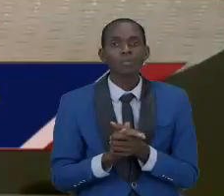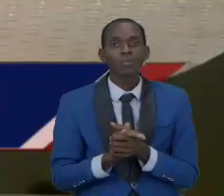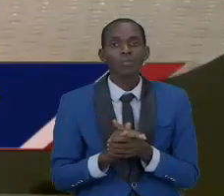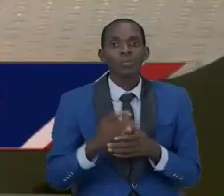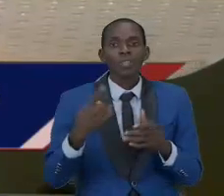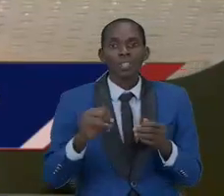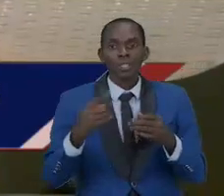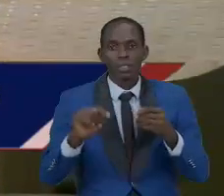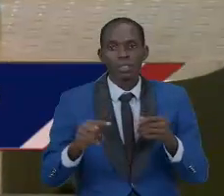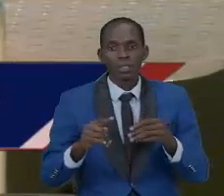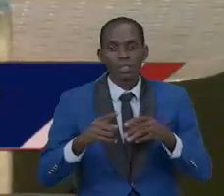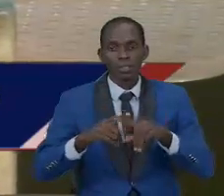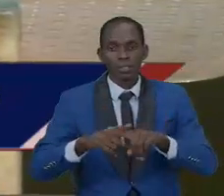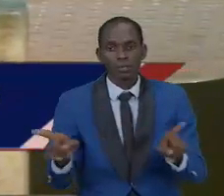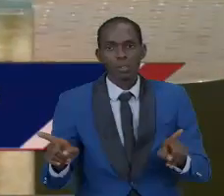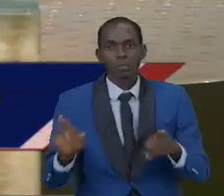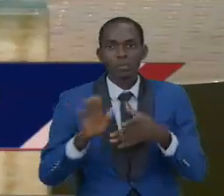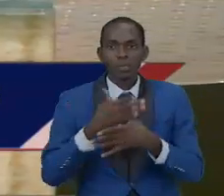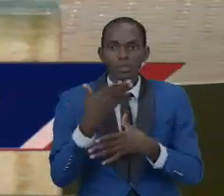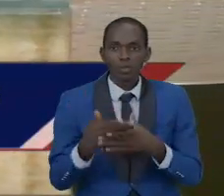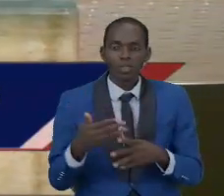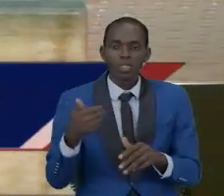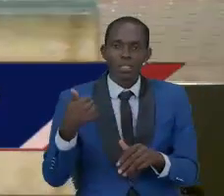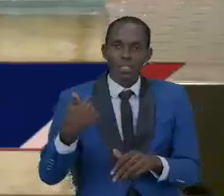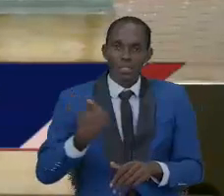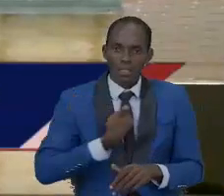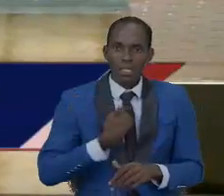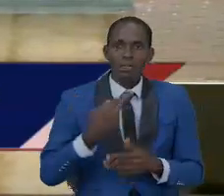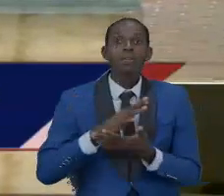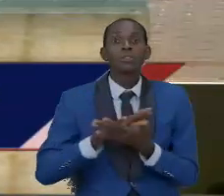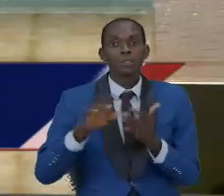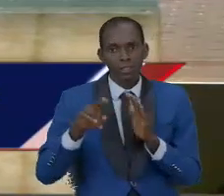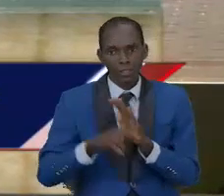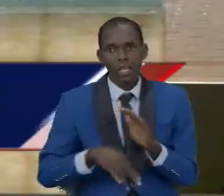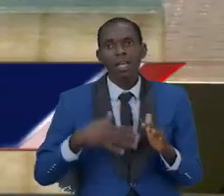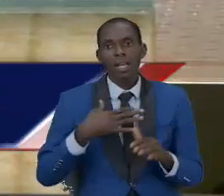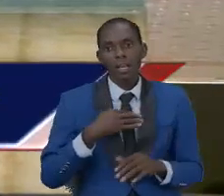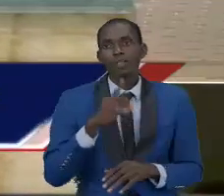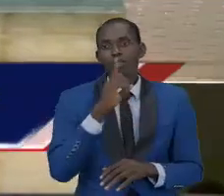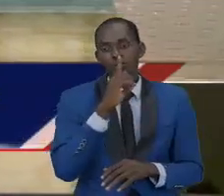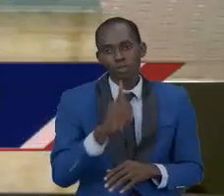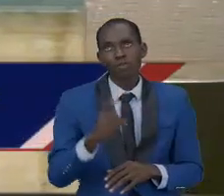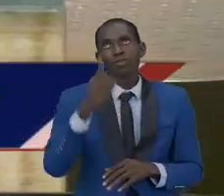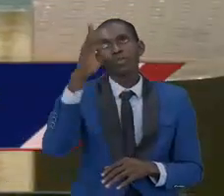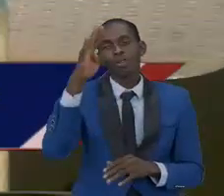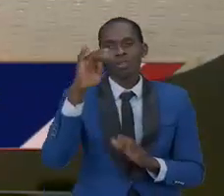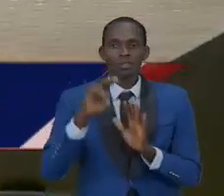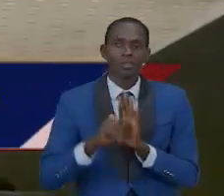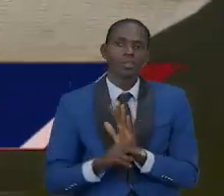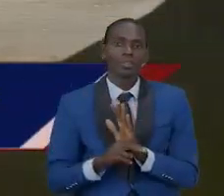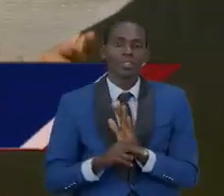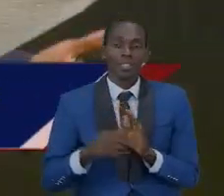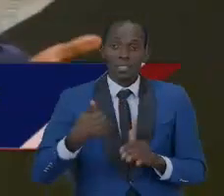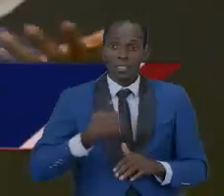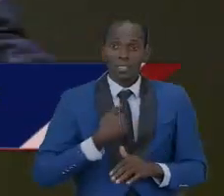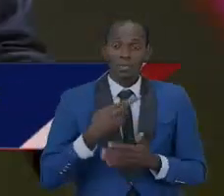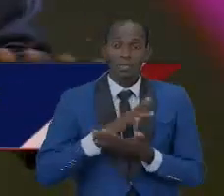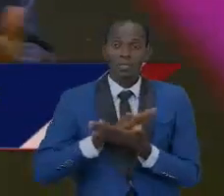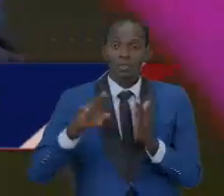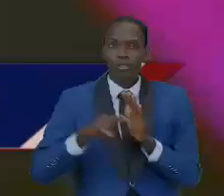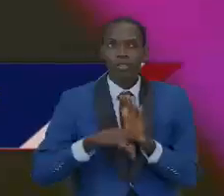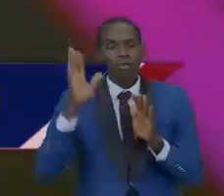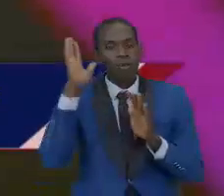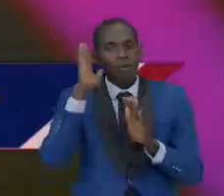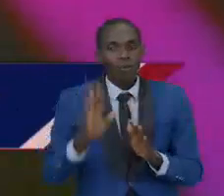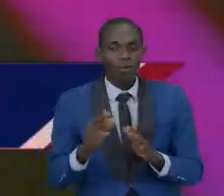between self-righteousness and true godliness except righteousness that's what you produce